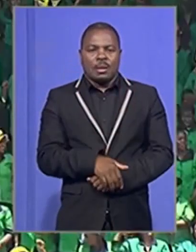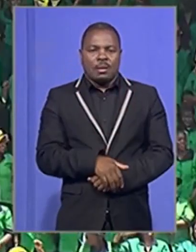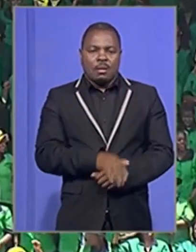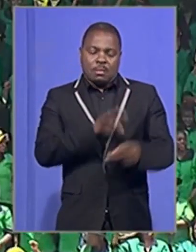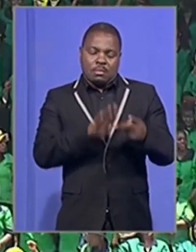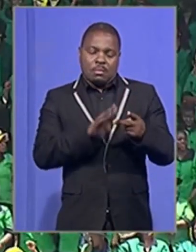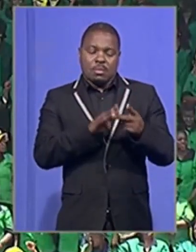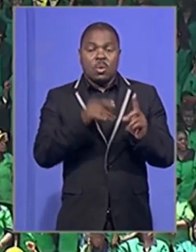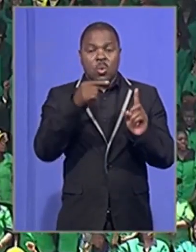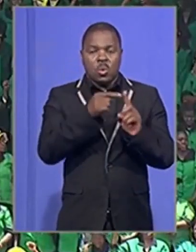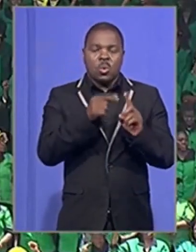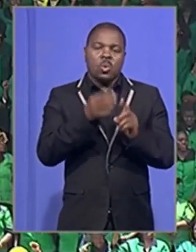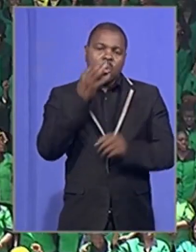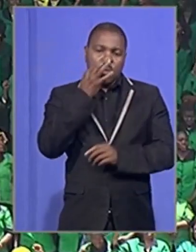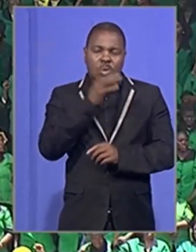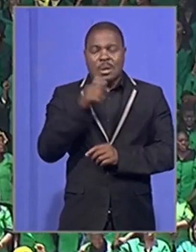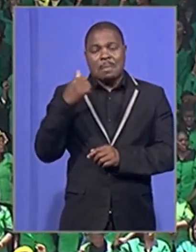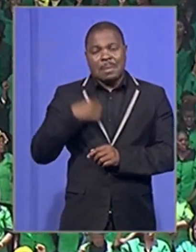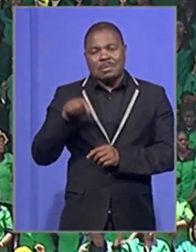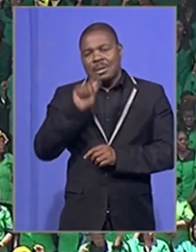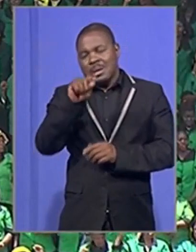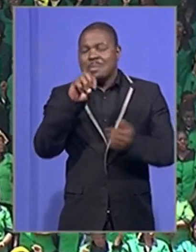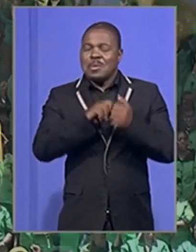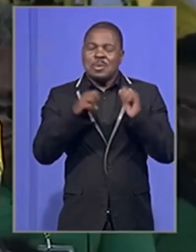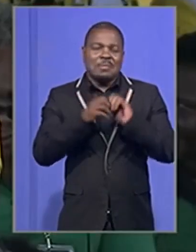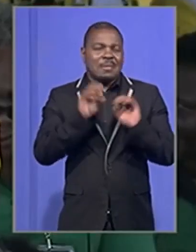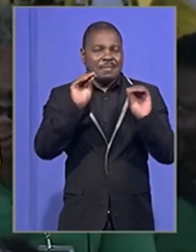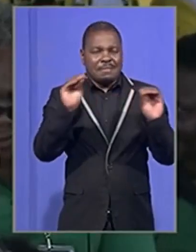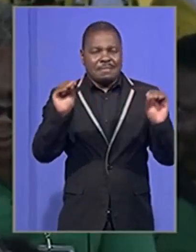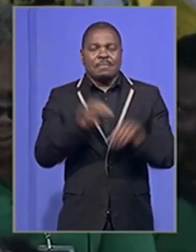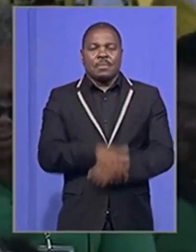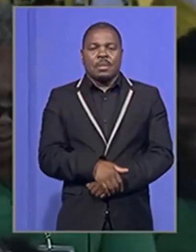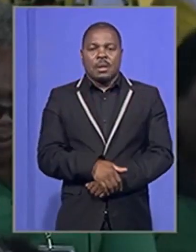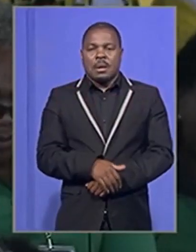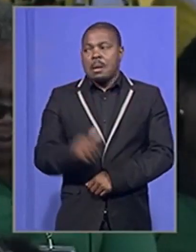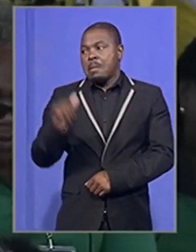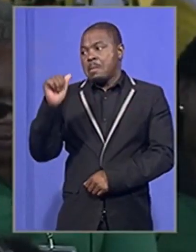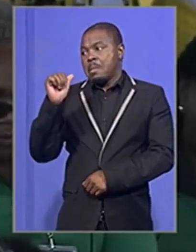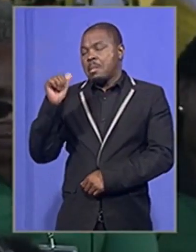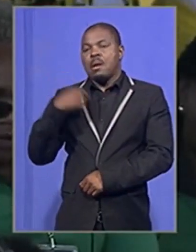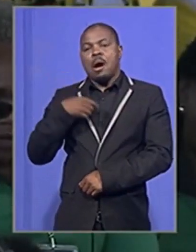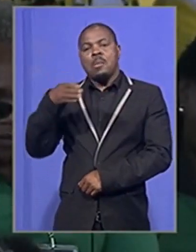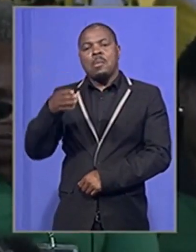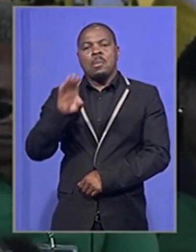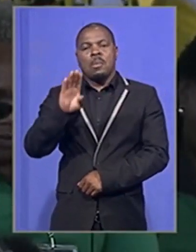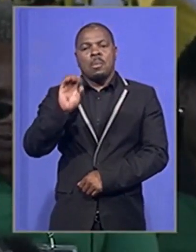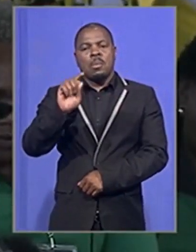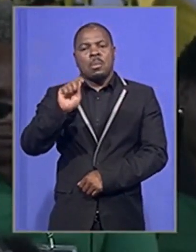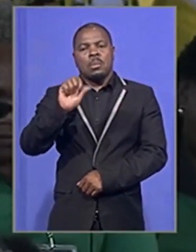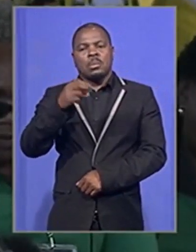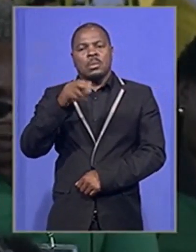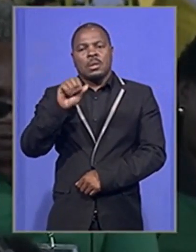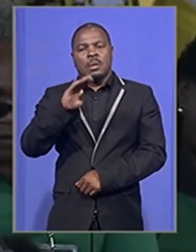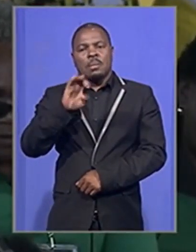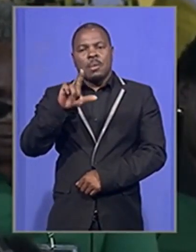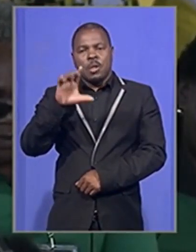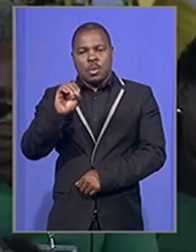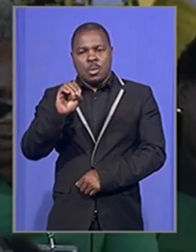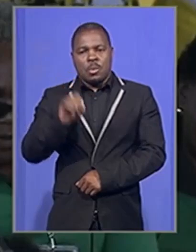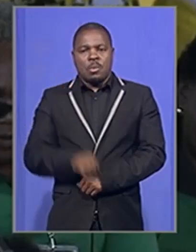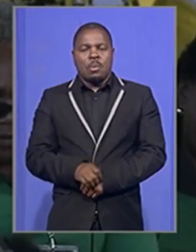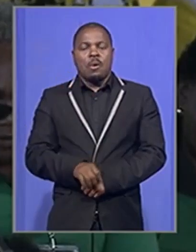mabothata bo teng tsamaisong ya bommasepala. Maloba ne ke le botshabelo mona ke bua le batho